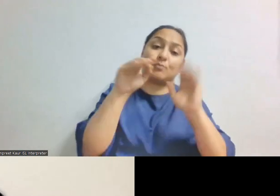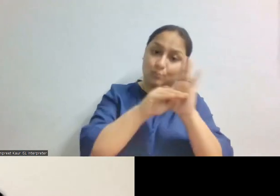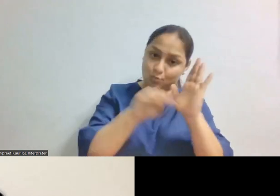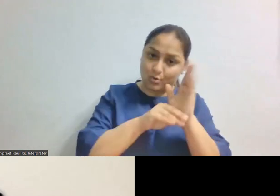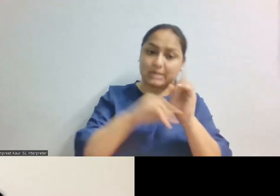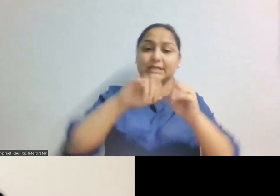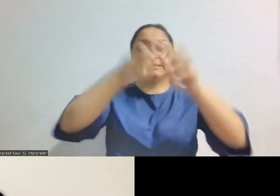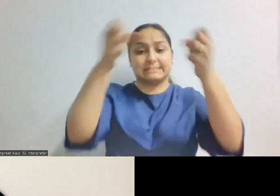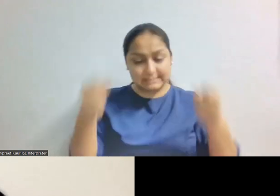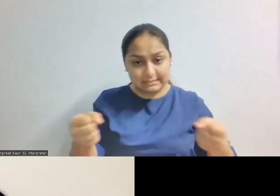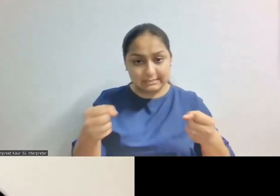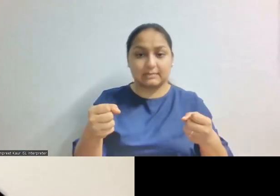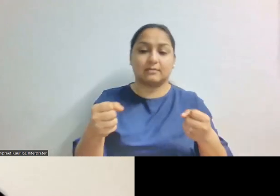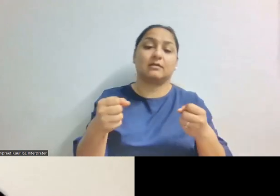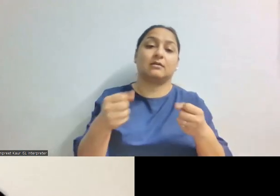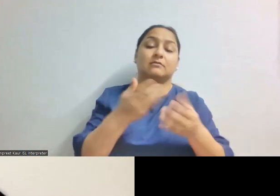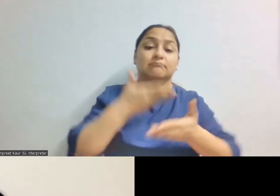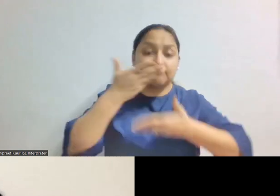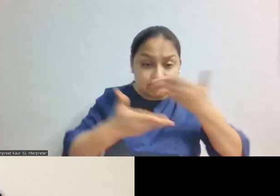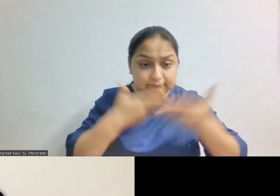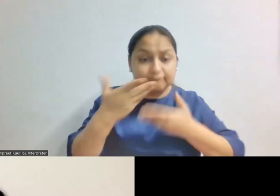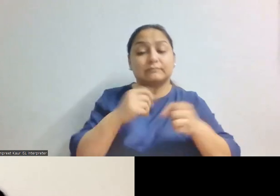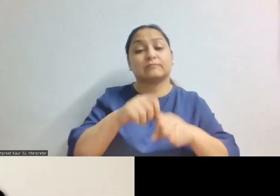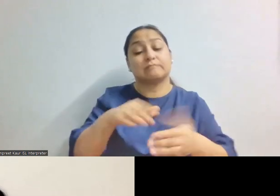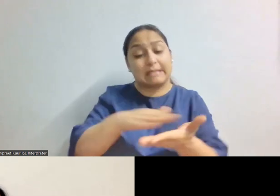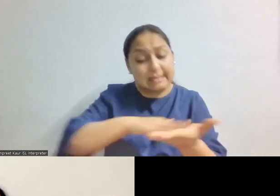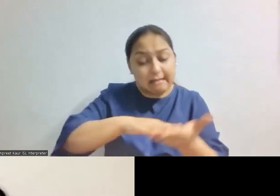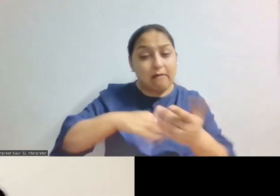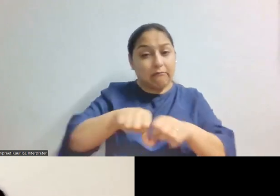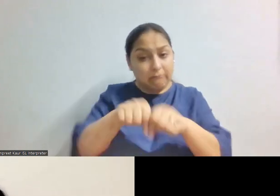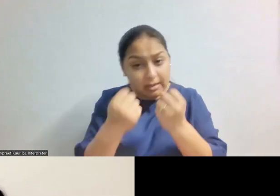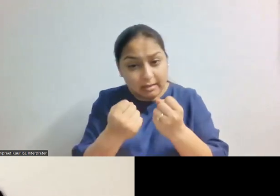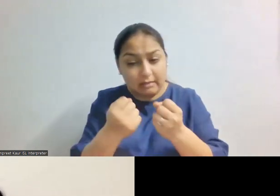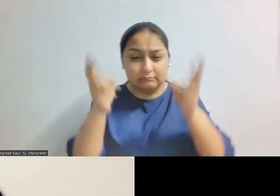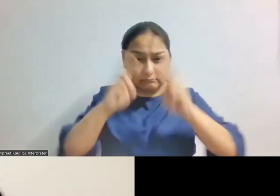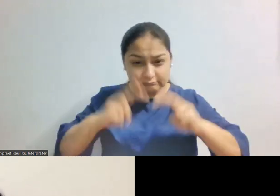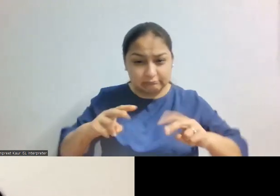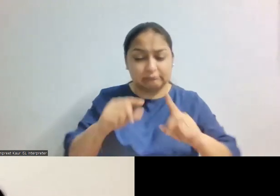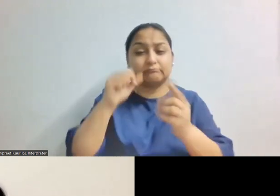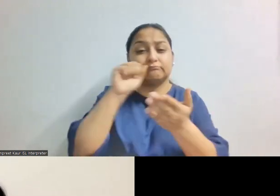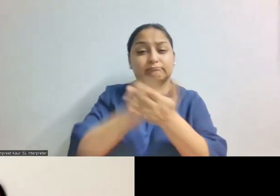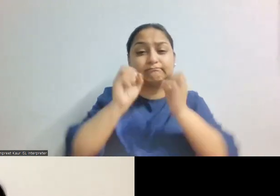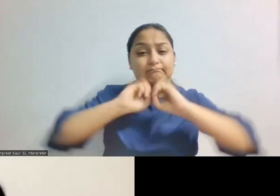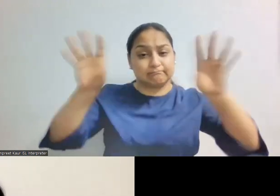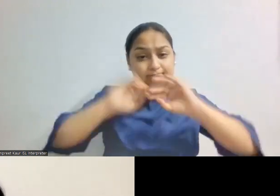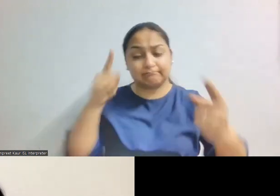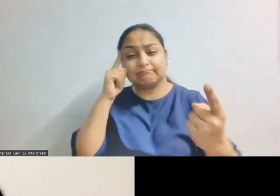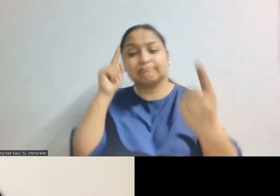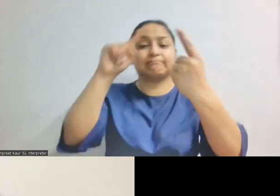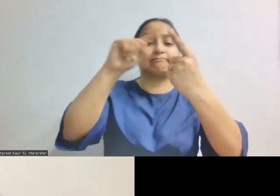systems, authored groundbreaking research and publications, all with the vision to